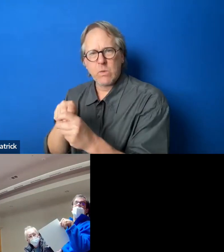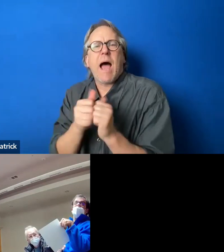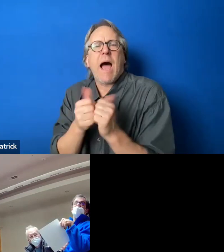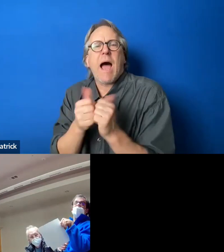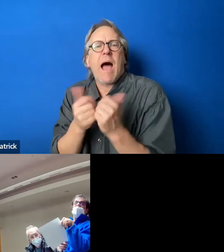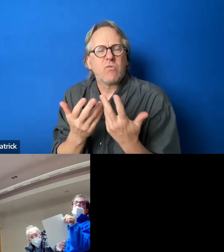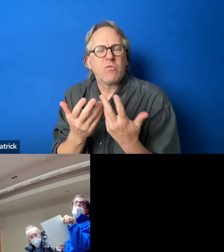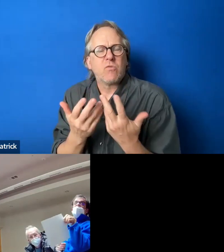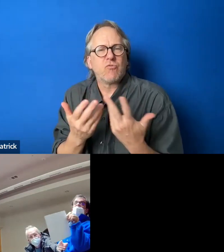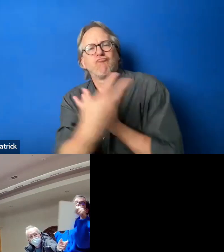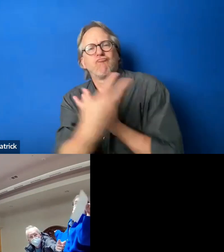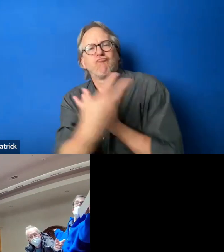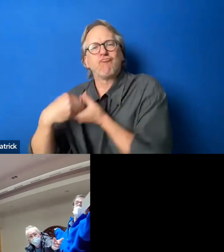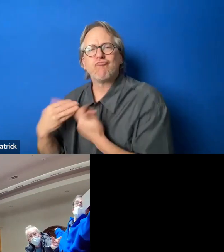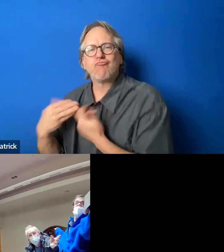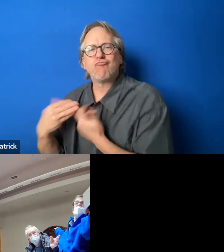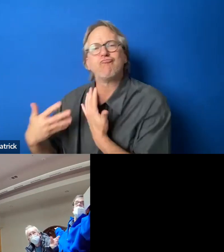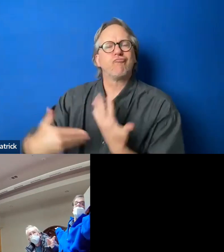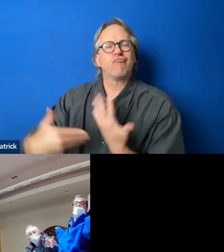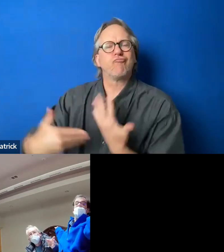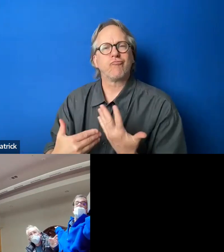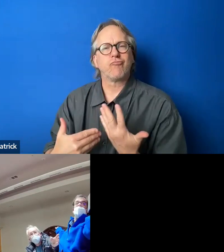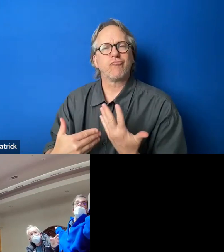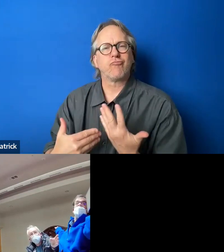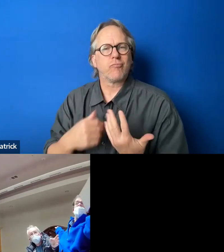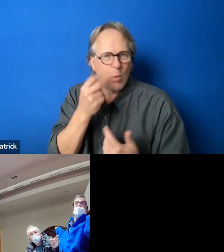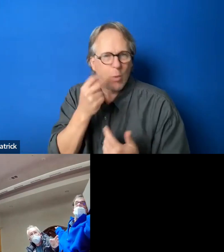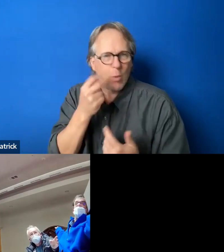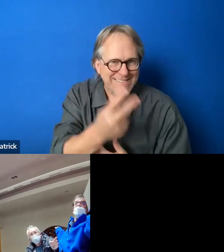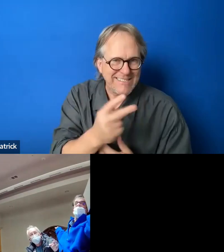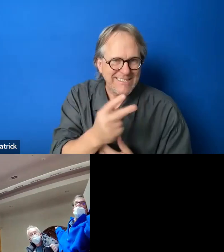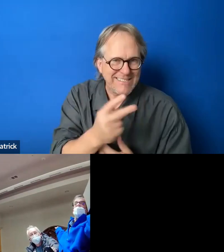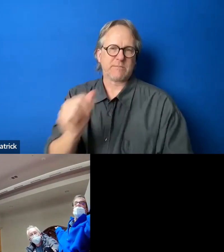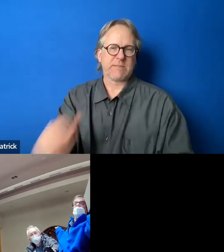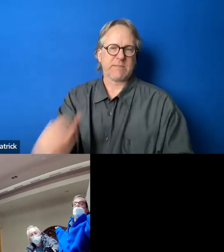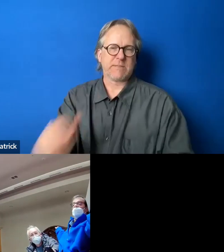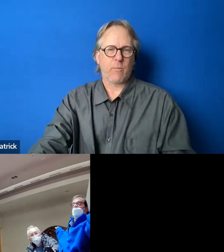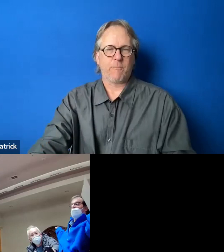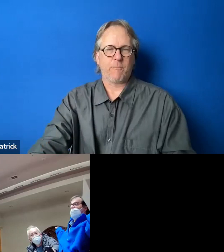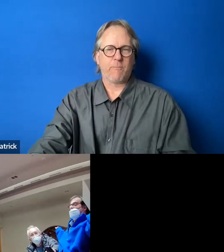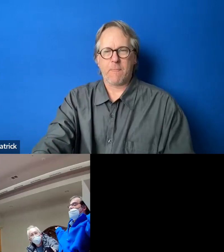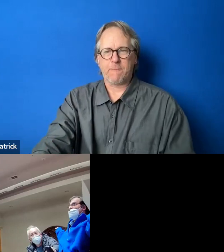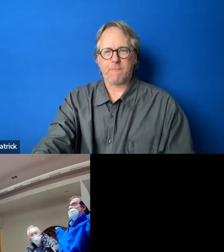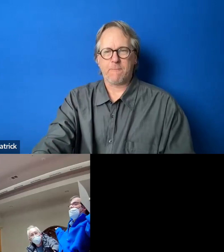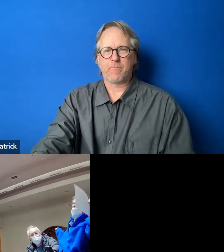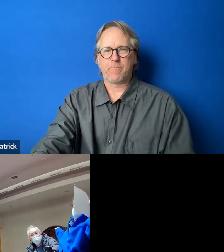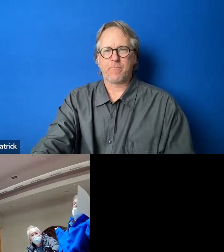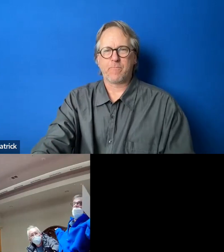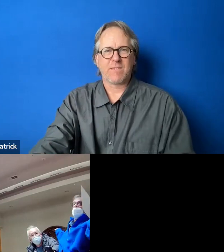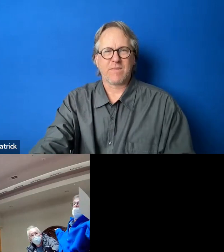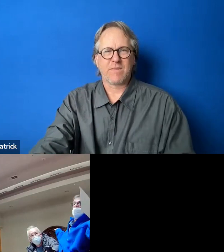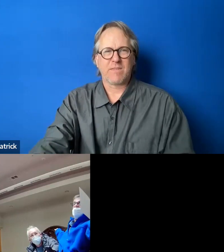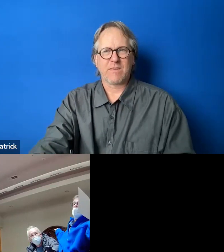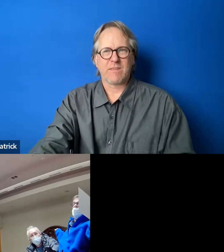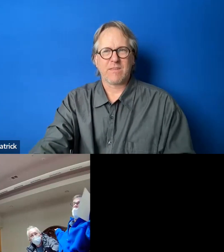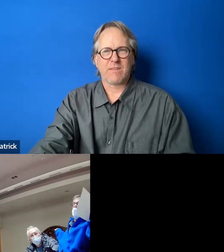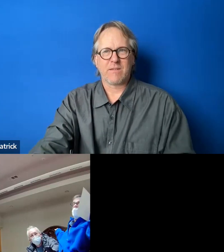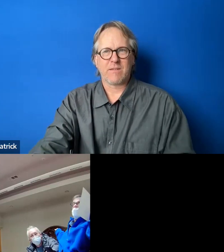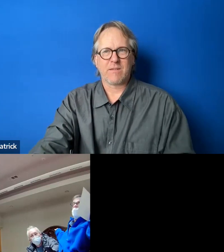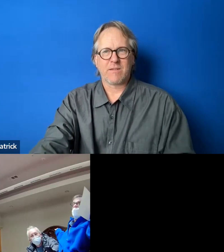Show your question to the camera. Oh yeah, and we can show any questions if we don't bring that to the